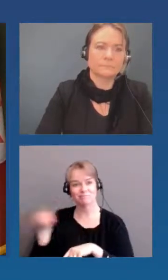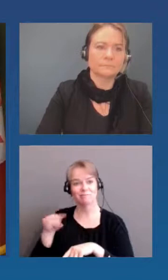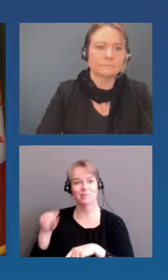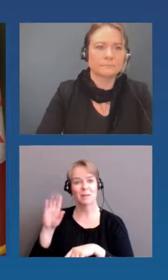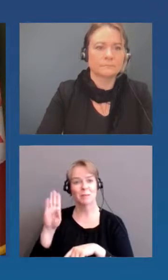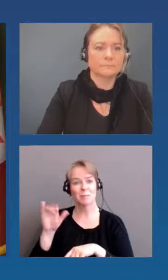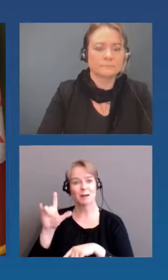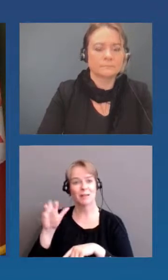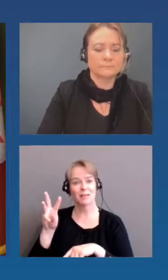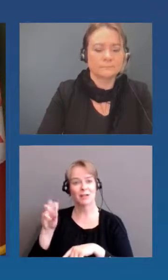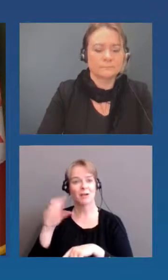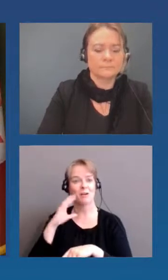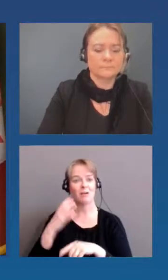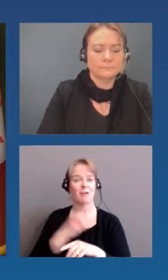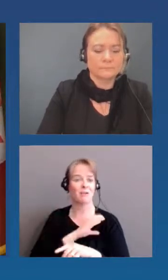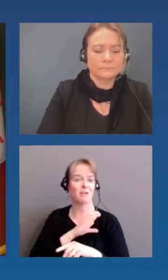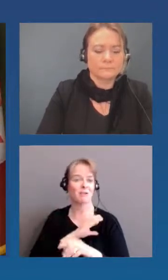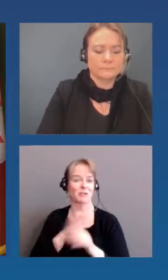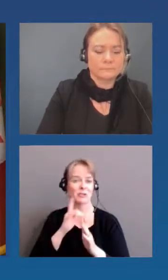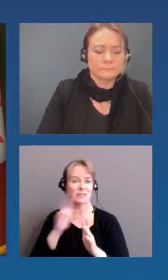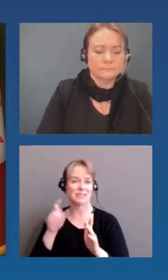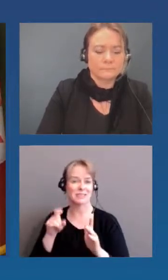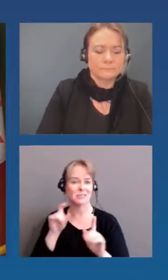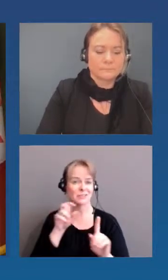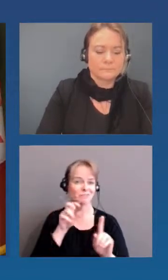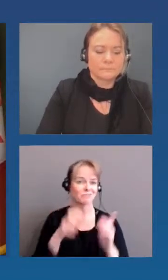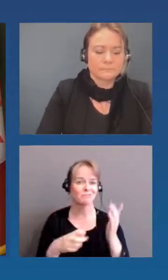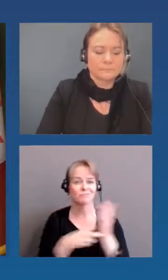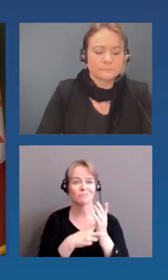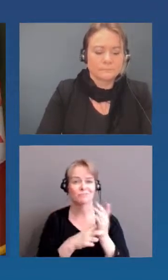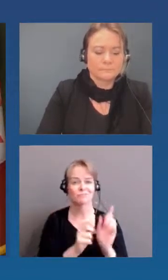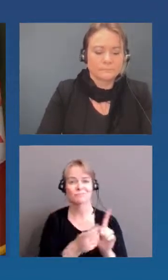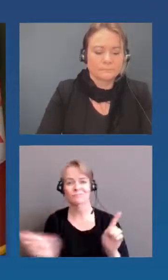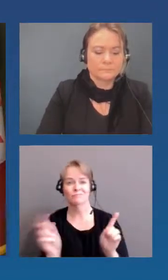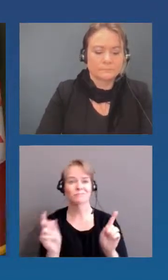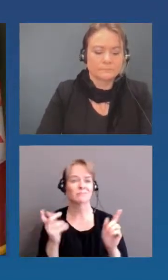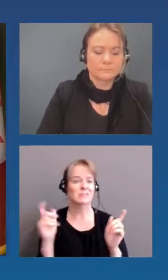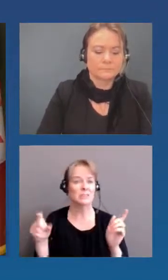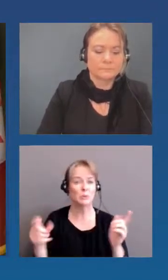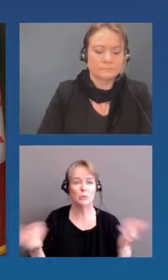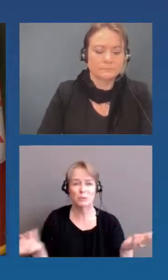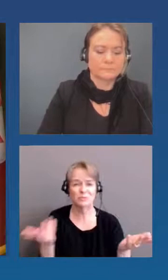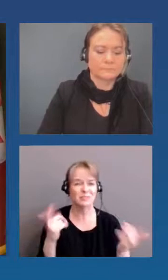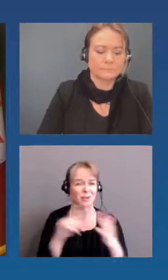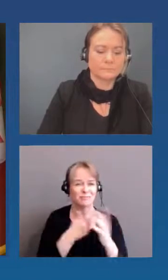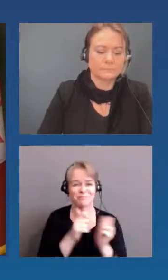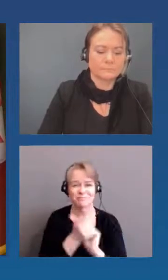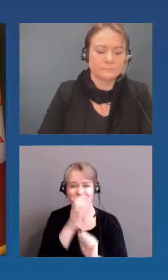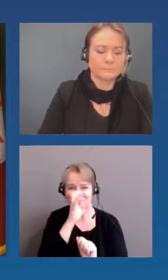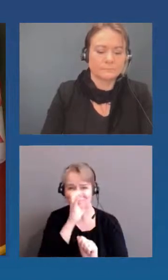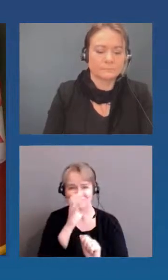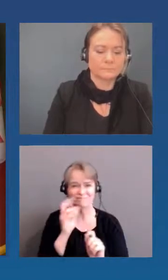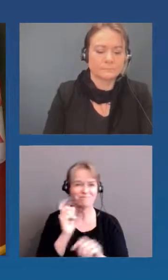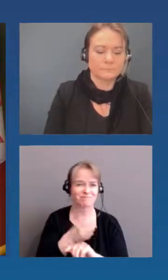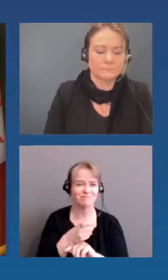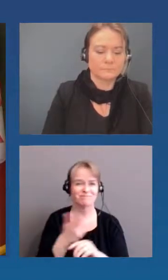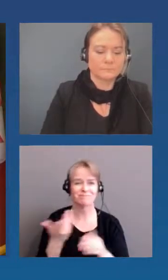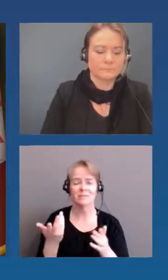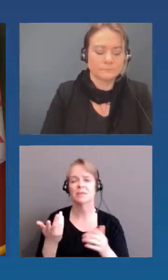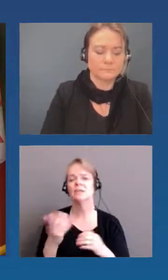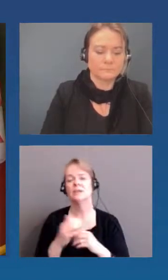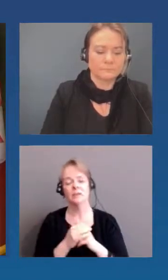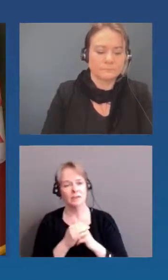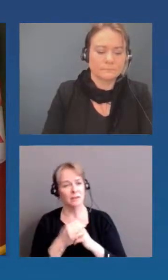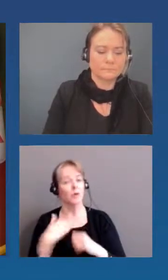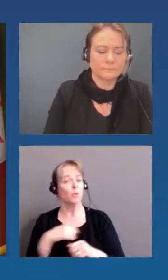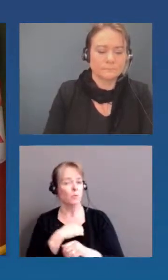We've used I think an approach that Dr. Etches keeps repeating, how pleased she is with the way